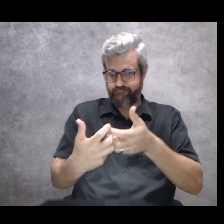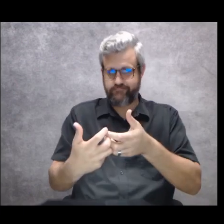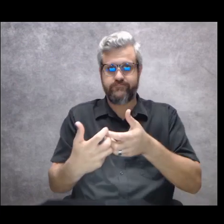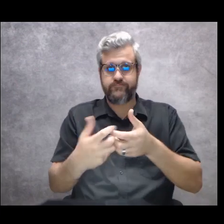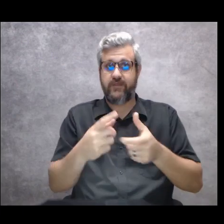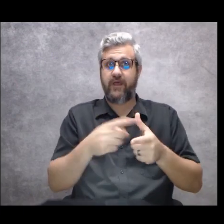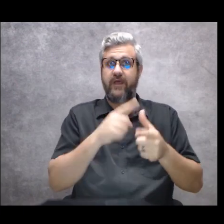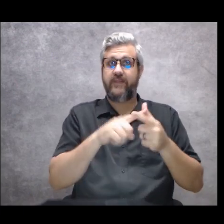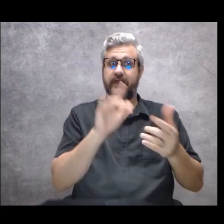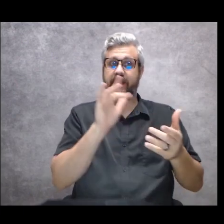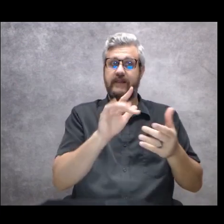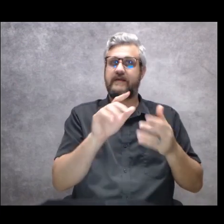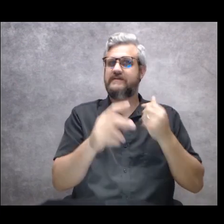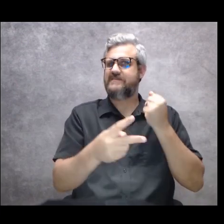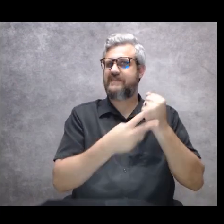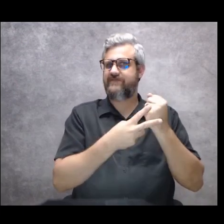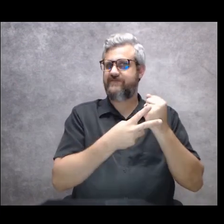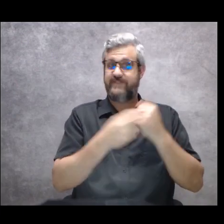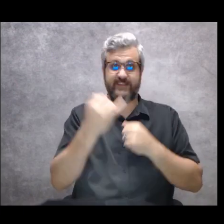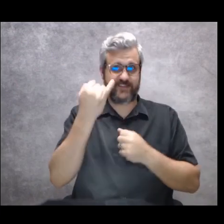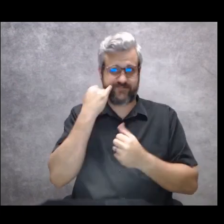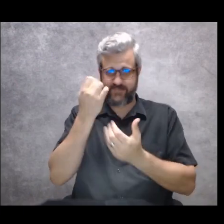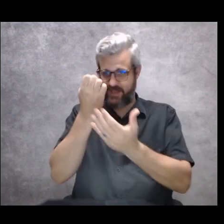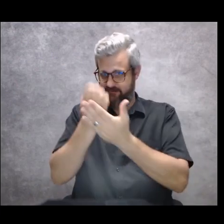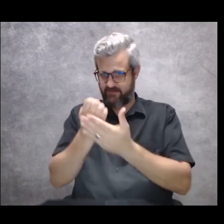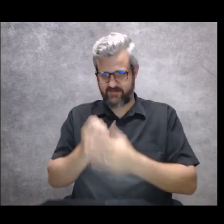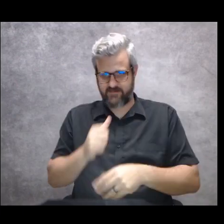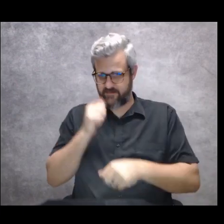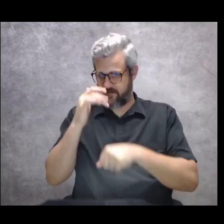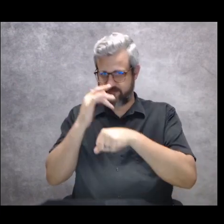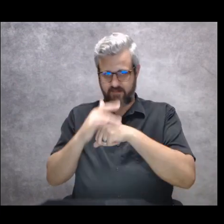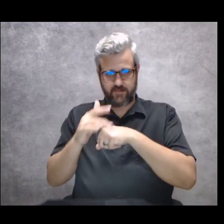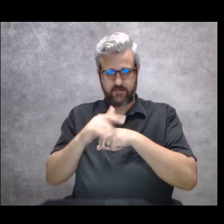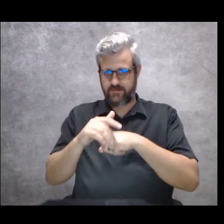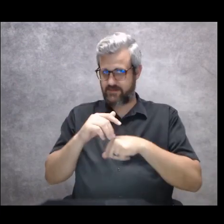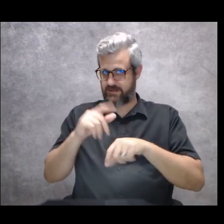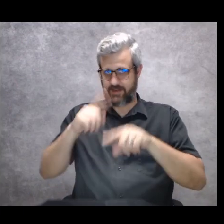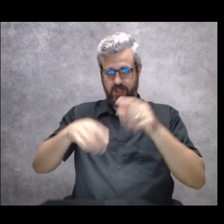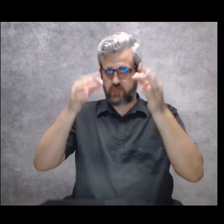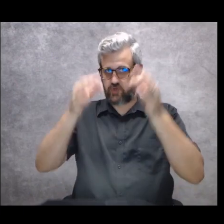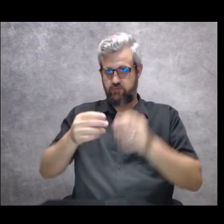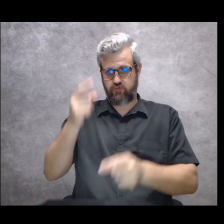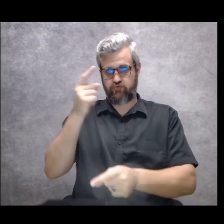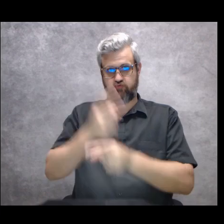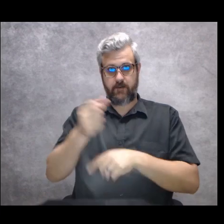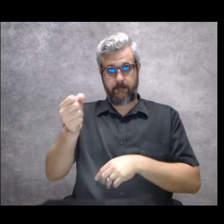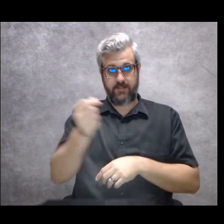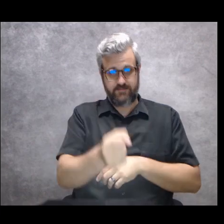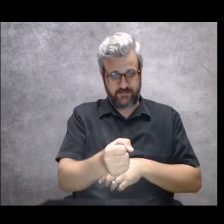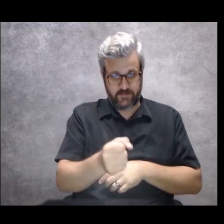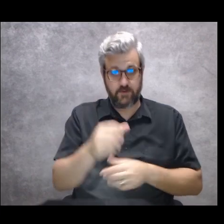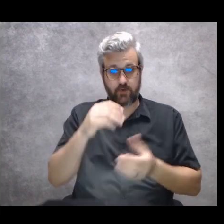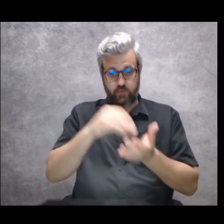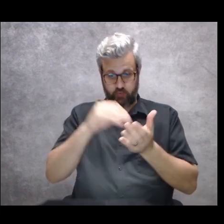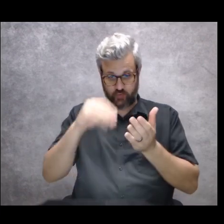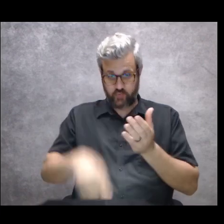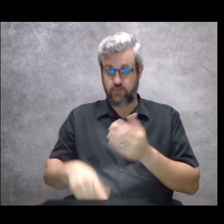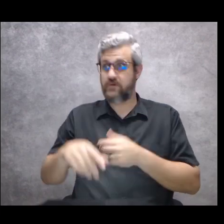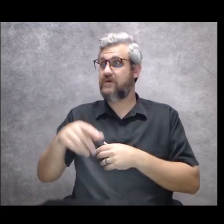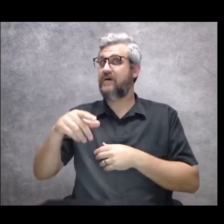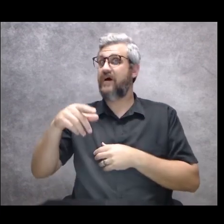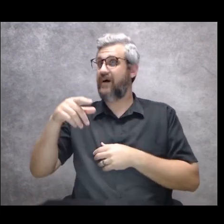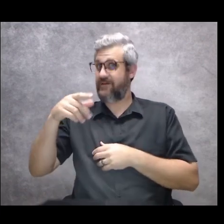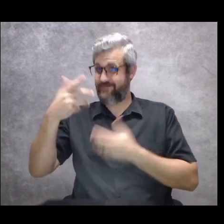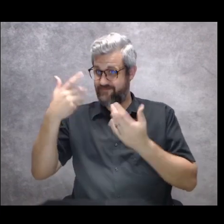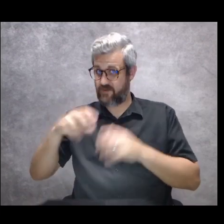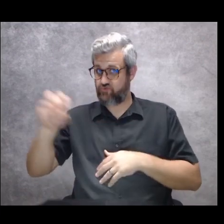Save. If evidences are not available to determine the student's correct placement and the student transferred from another